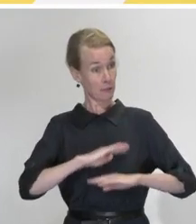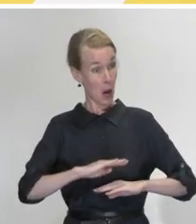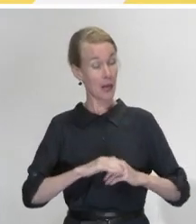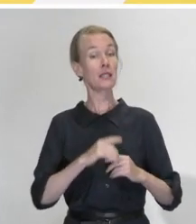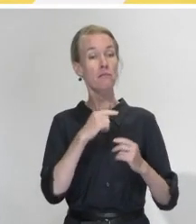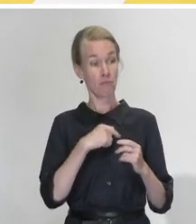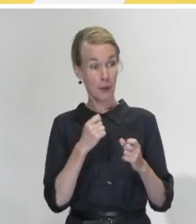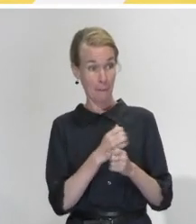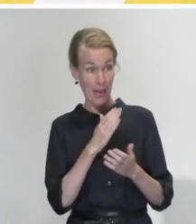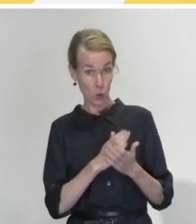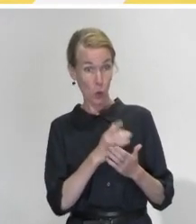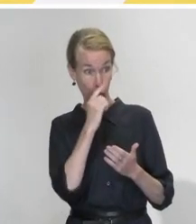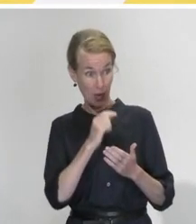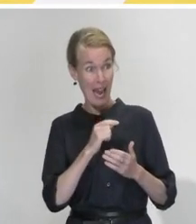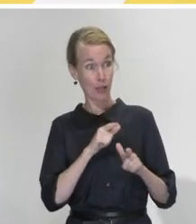that.